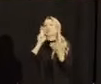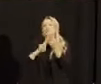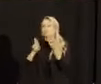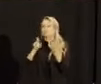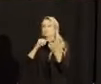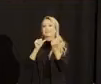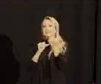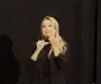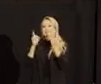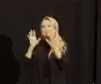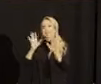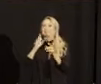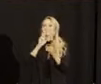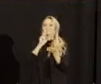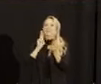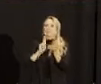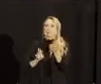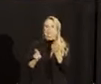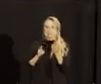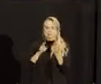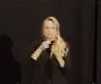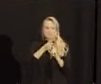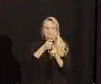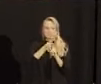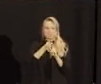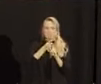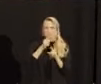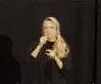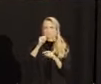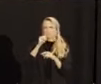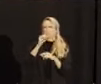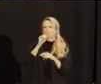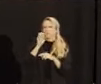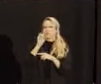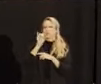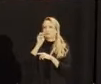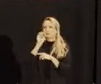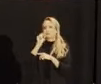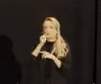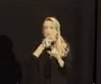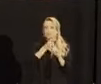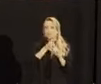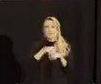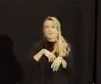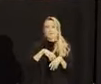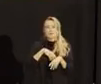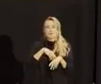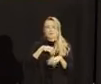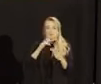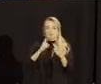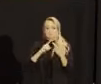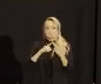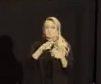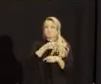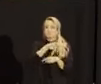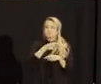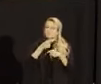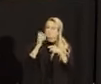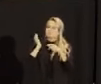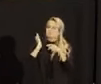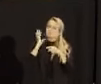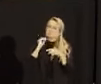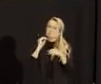Williams. We just got her promoted. Yeah. Then our facilitator, and she's worked with the Youth Council before.